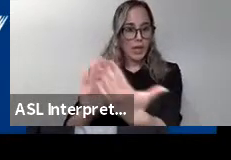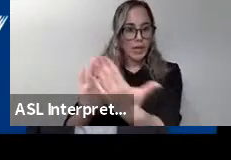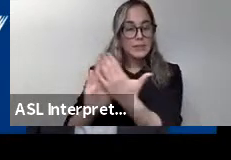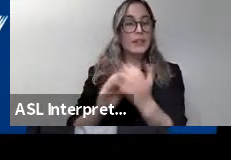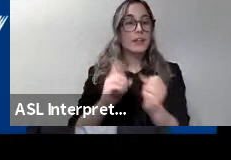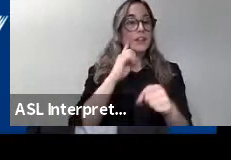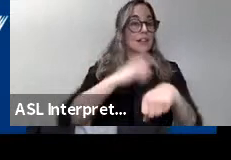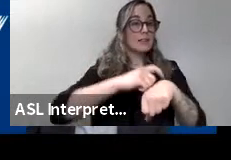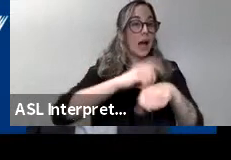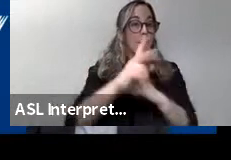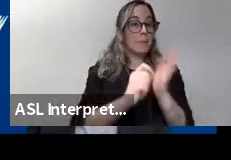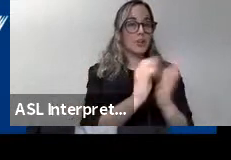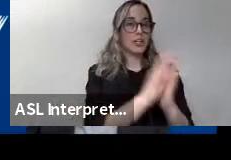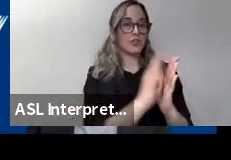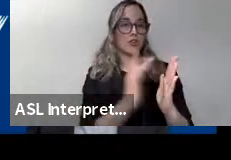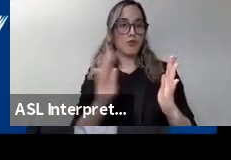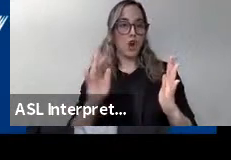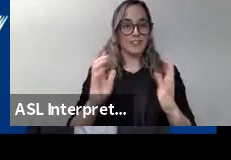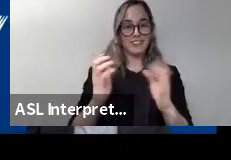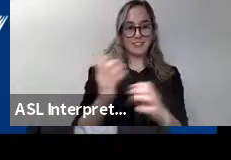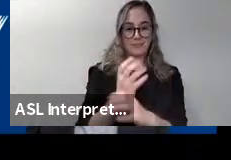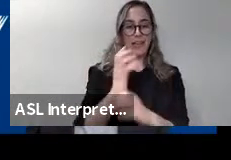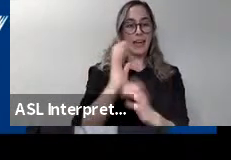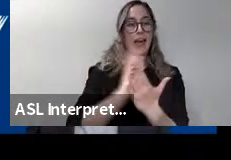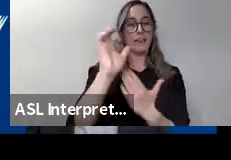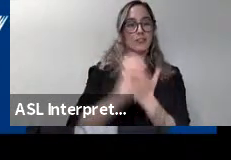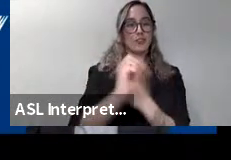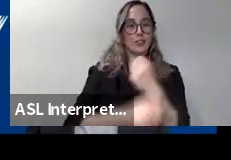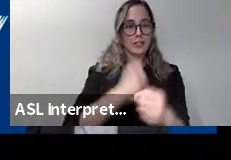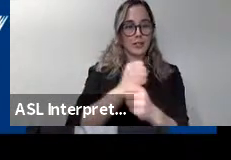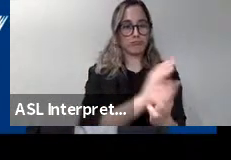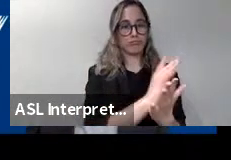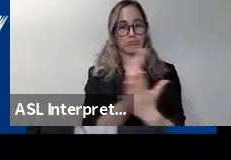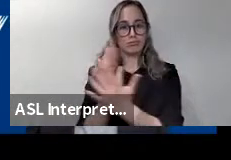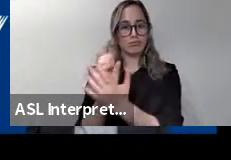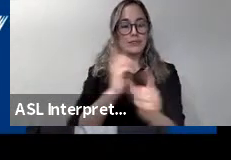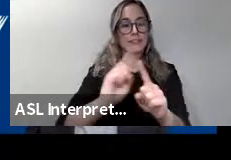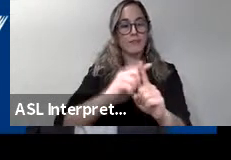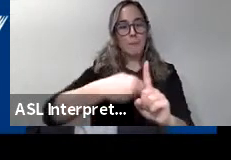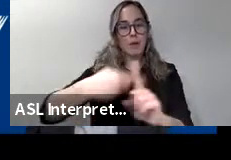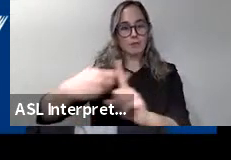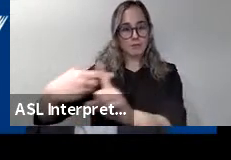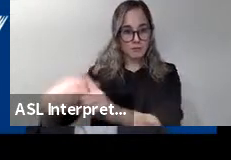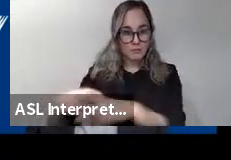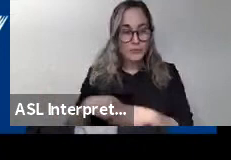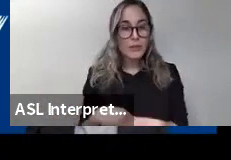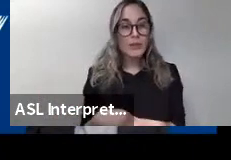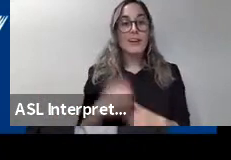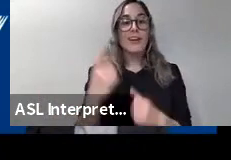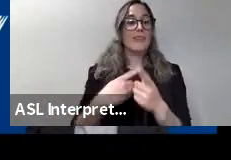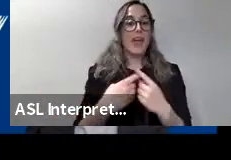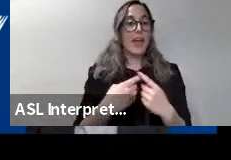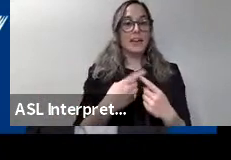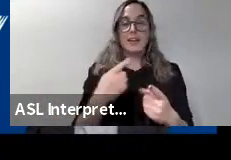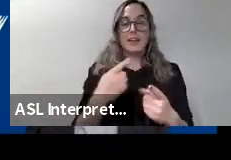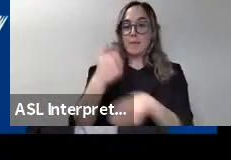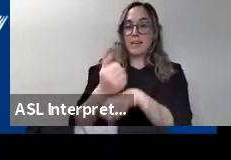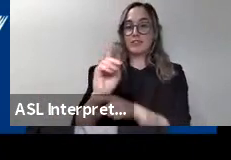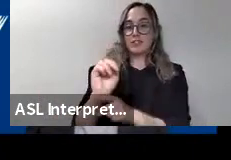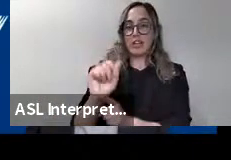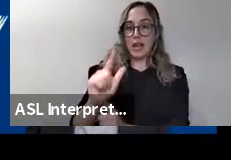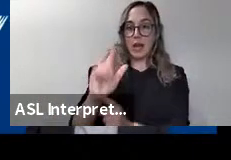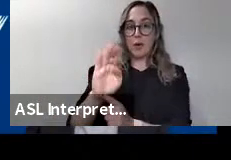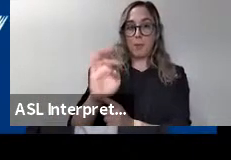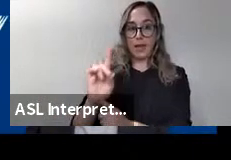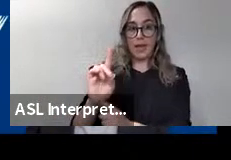across the calendar year. We monitored the number of completed survey responses within each wave by airport and DNL band and